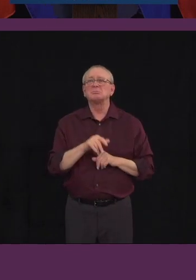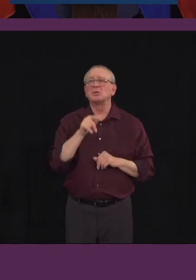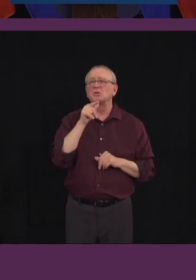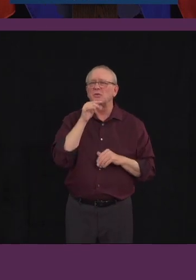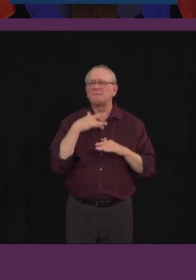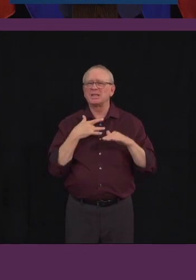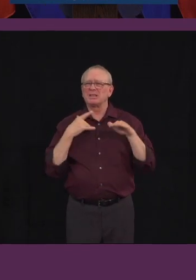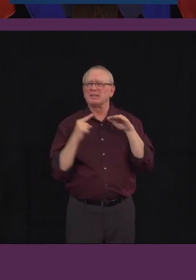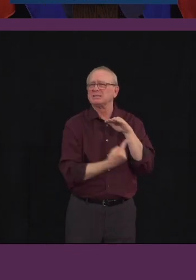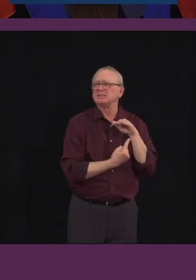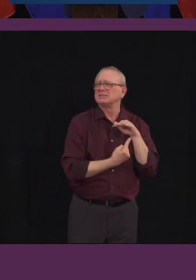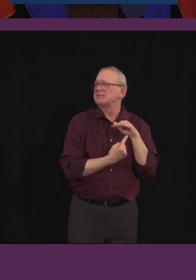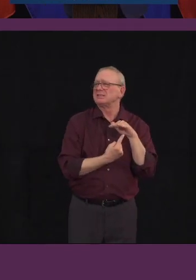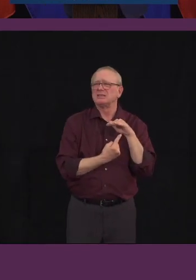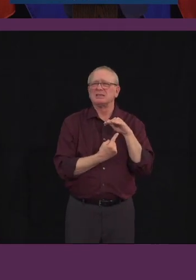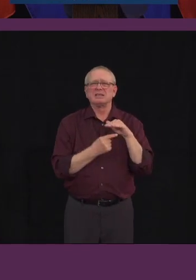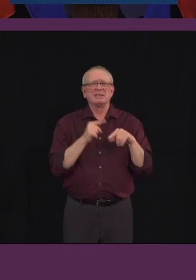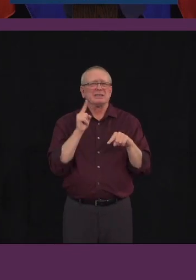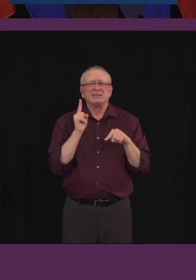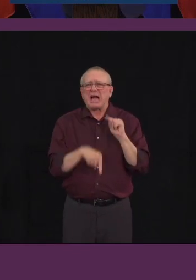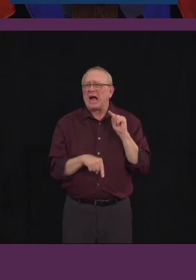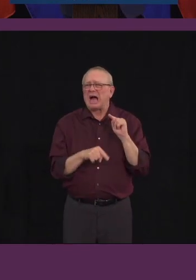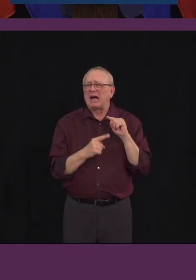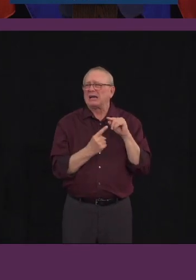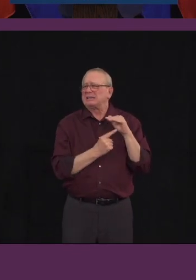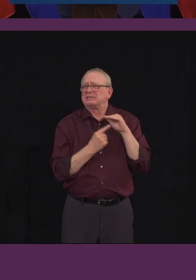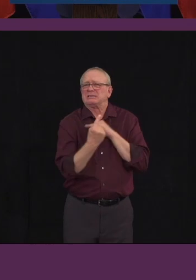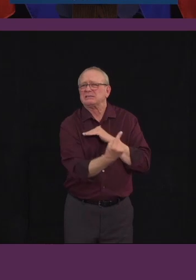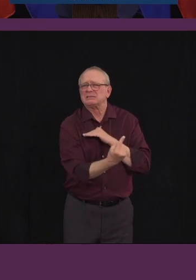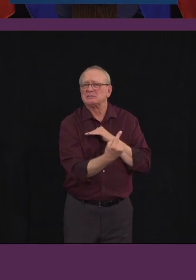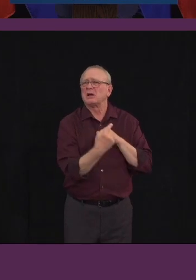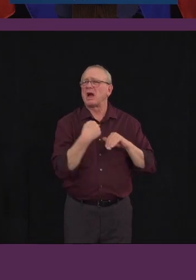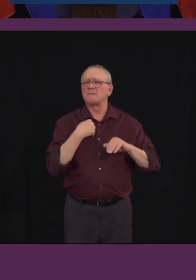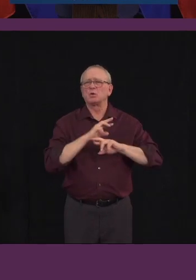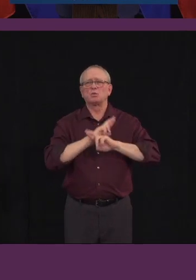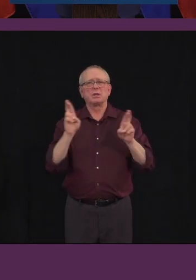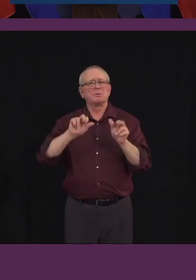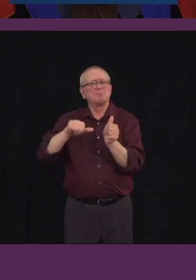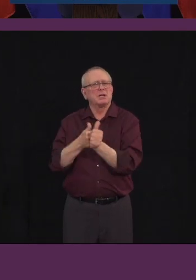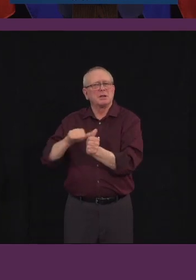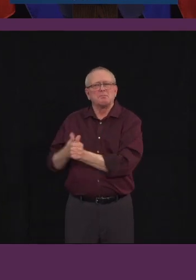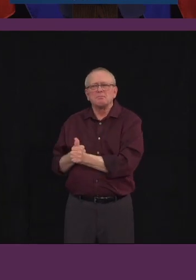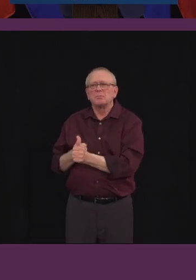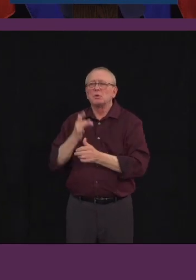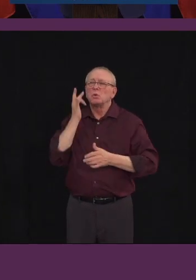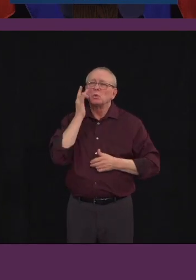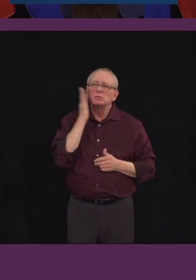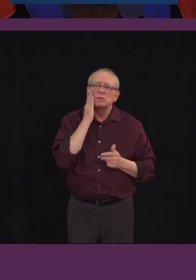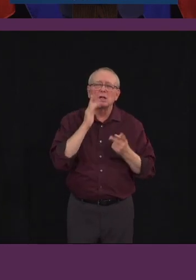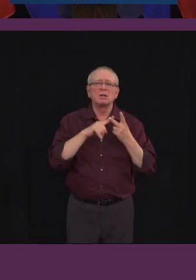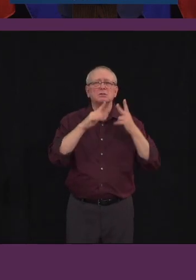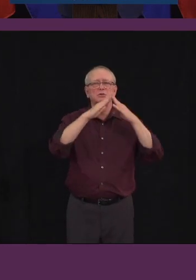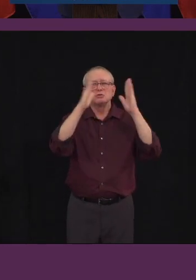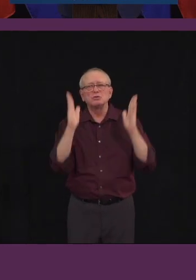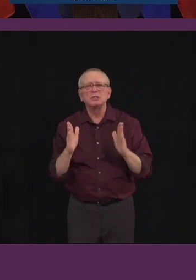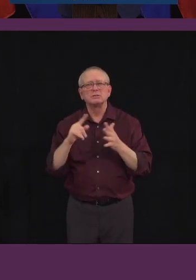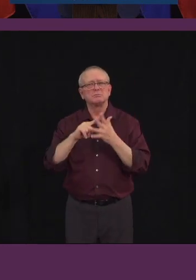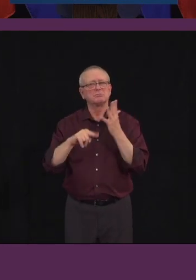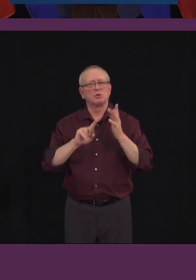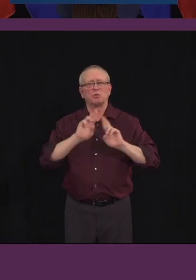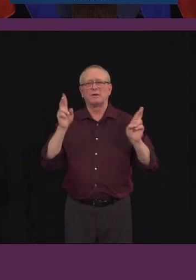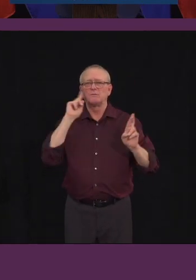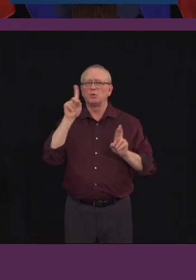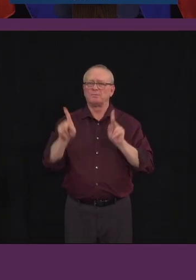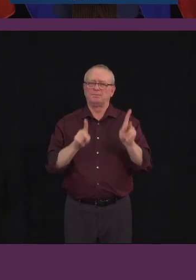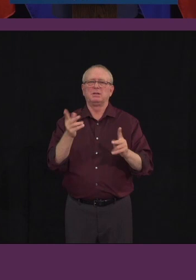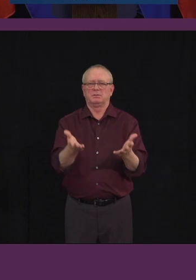risk. And in every stage of our relaunch, Albertans will need to continue practicing careful personal hygiene,